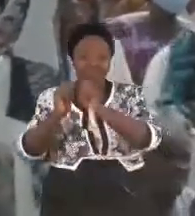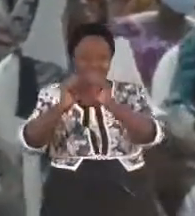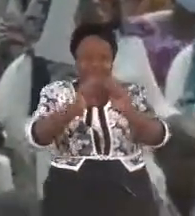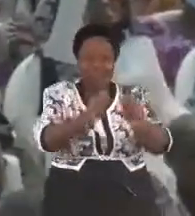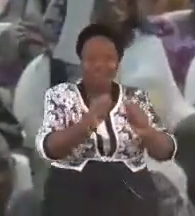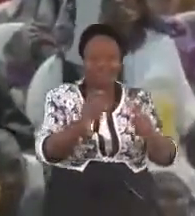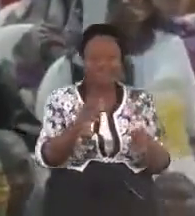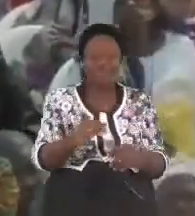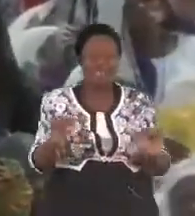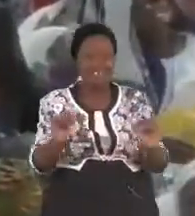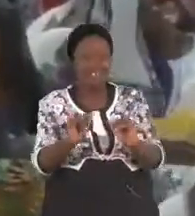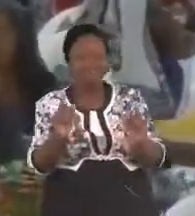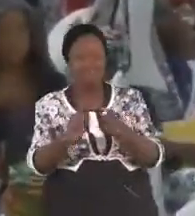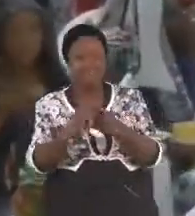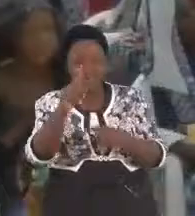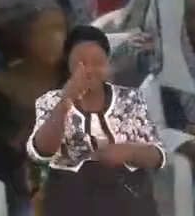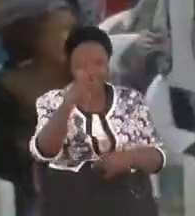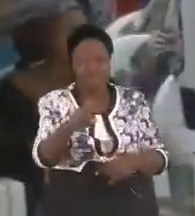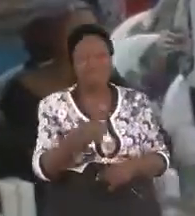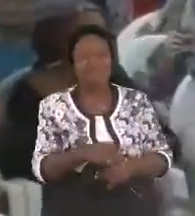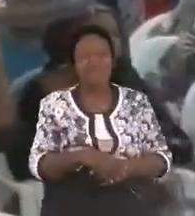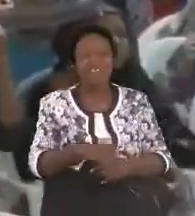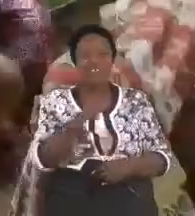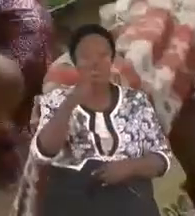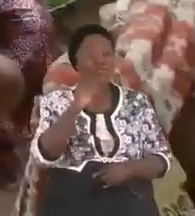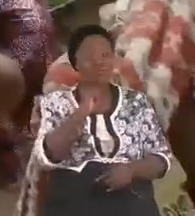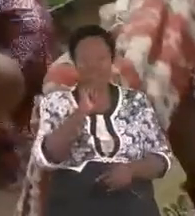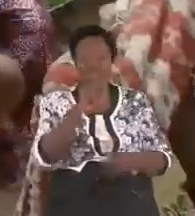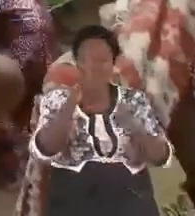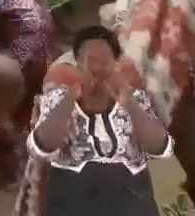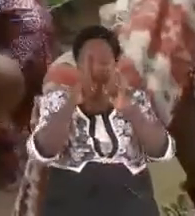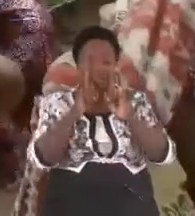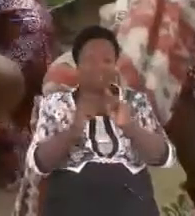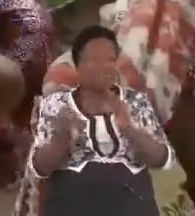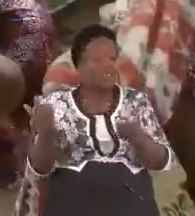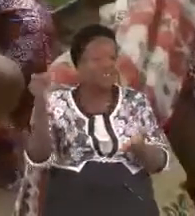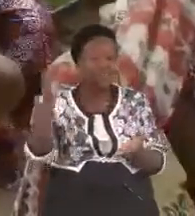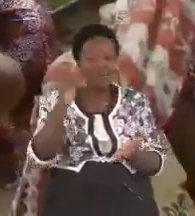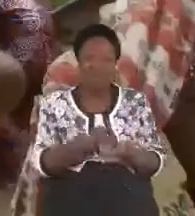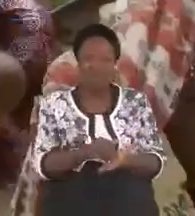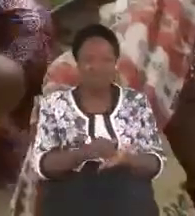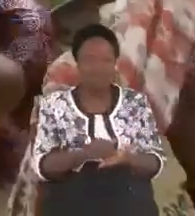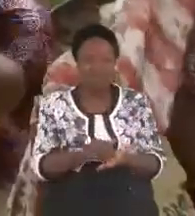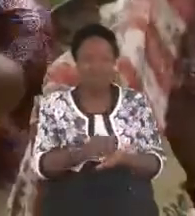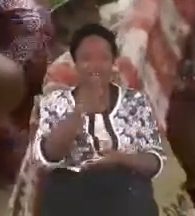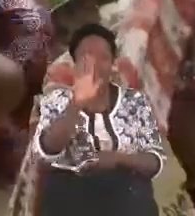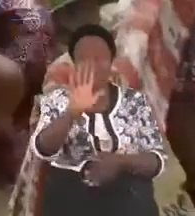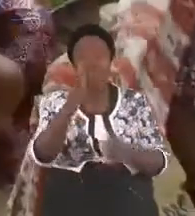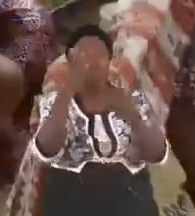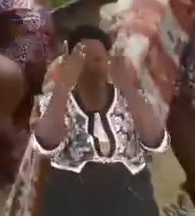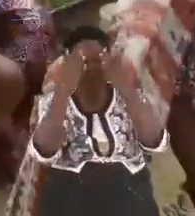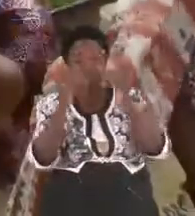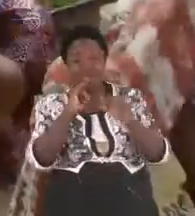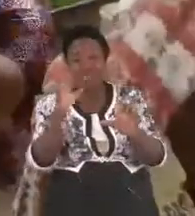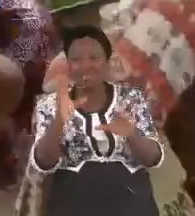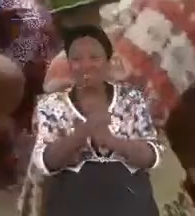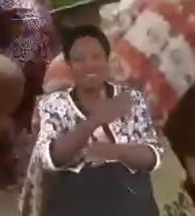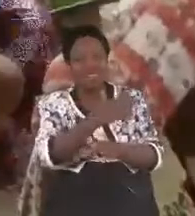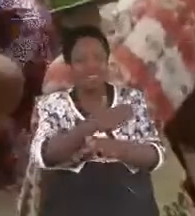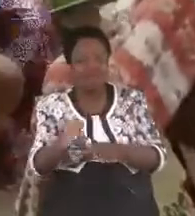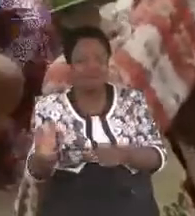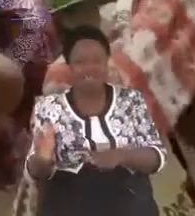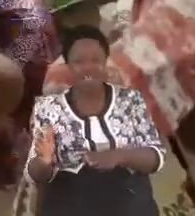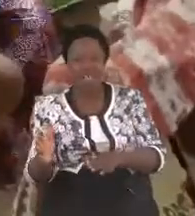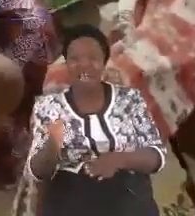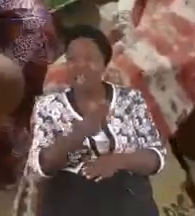to you. You will not cry again. Your sorrow is taken away. And it says,